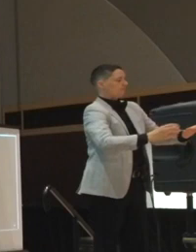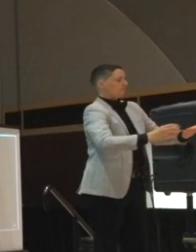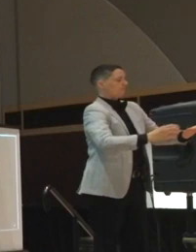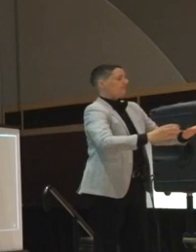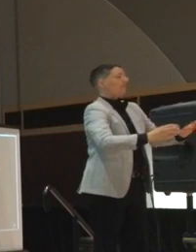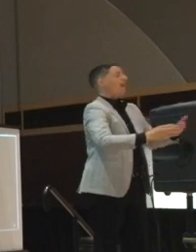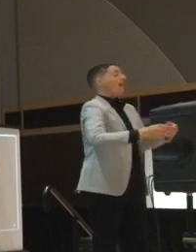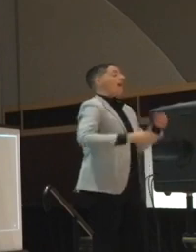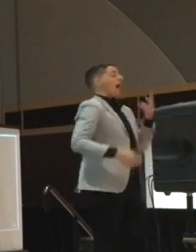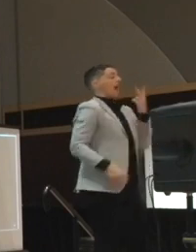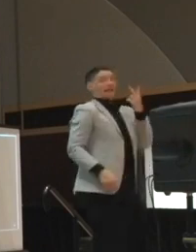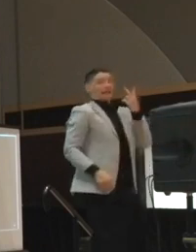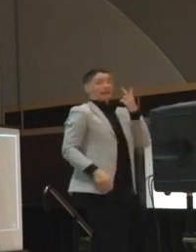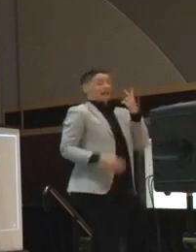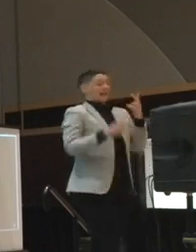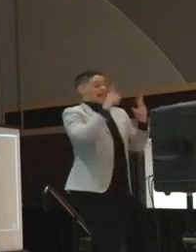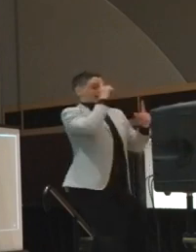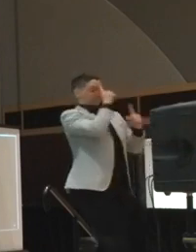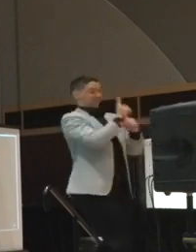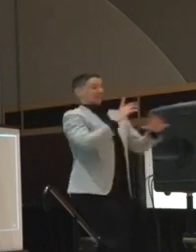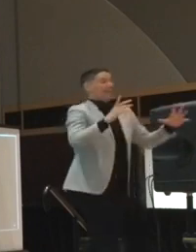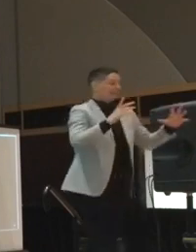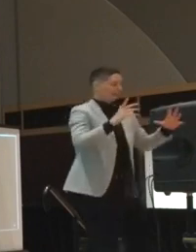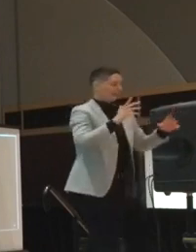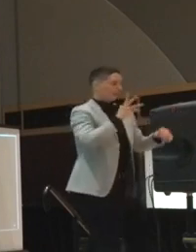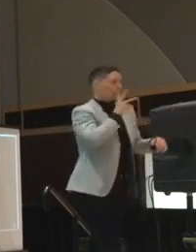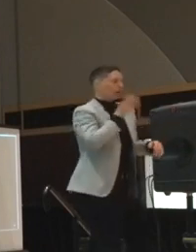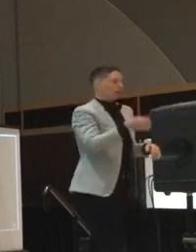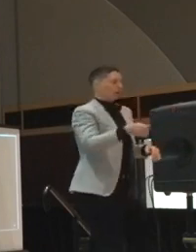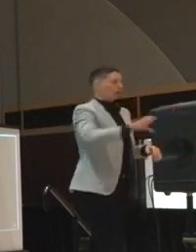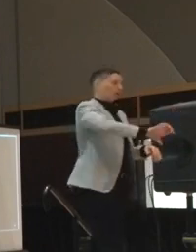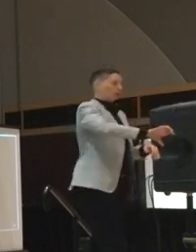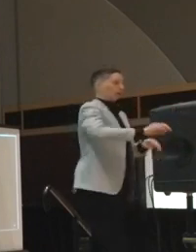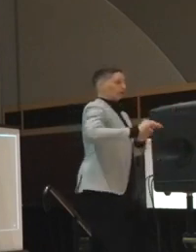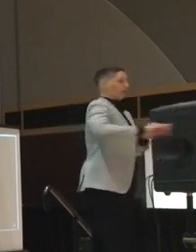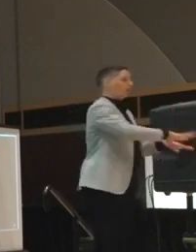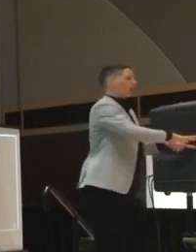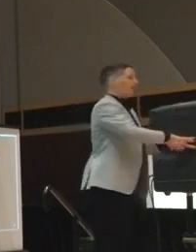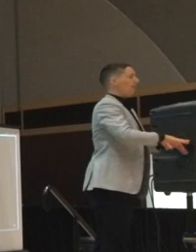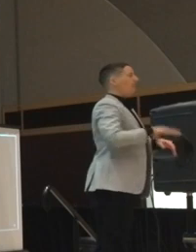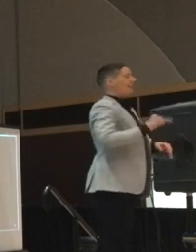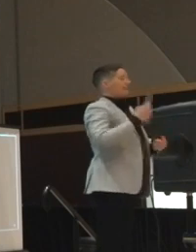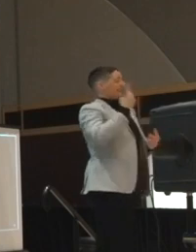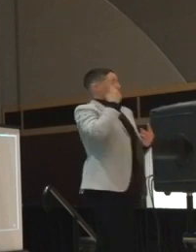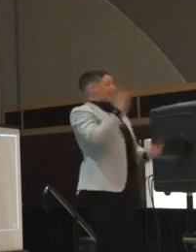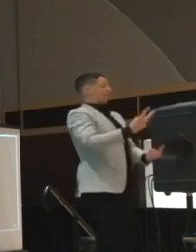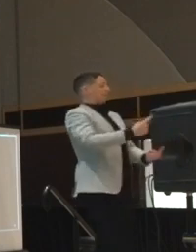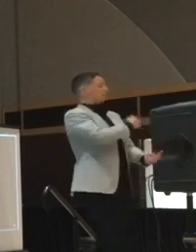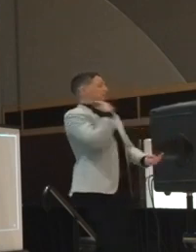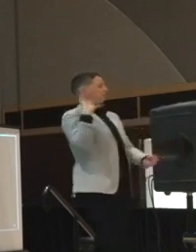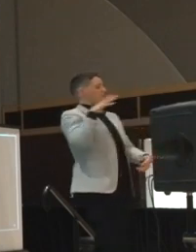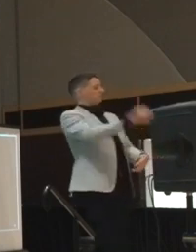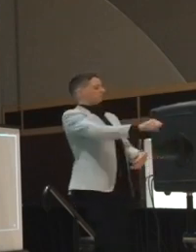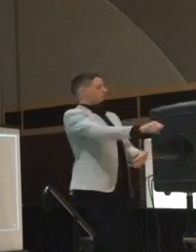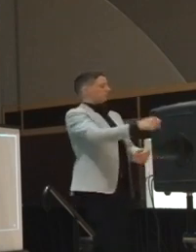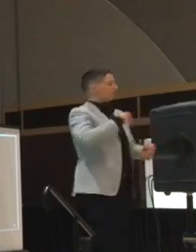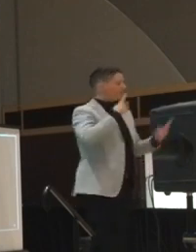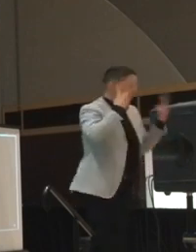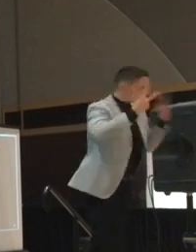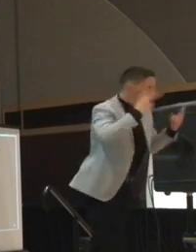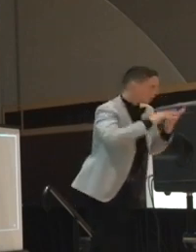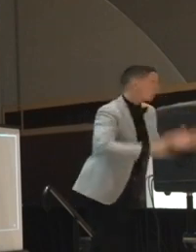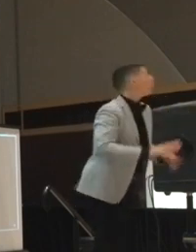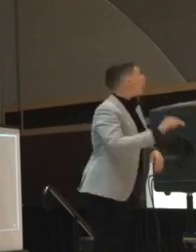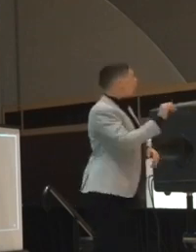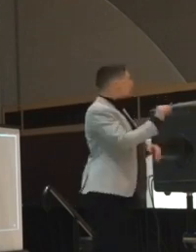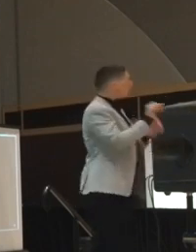see this going on the laptop. That's seeing risk. I can also see solutions